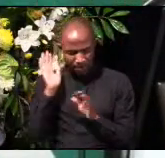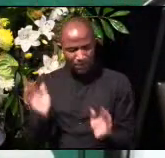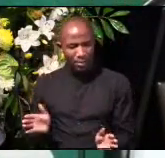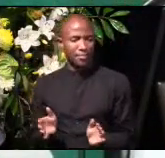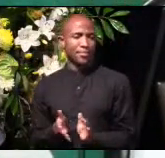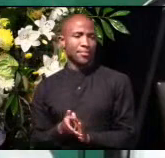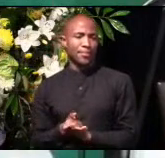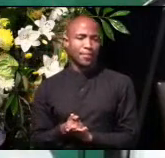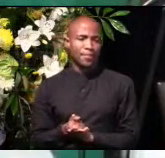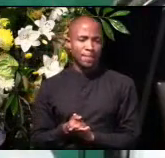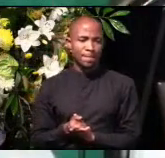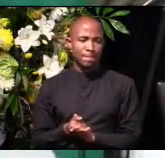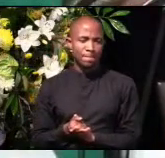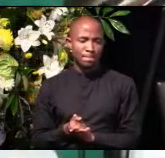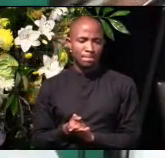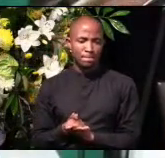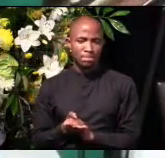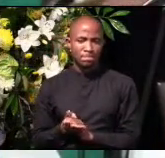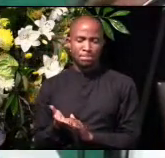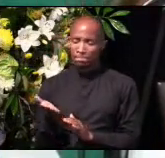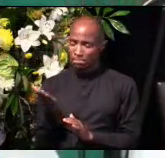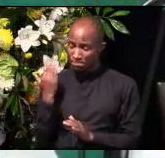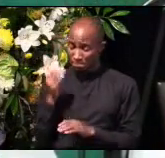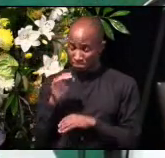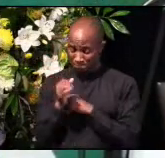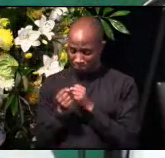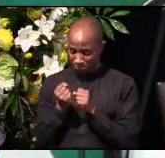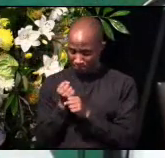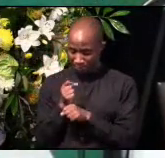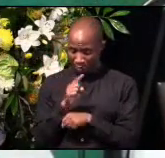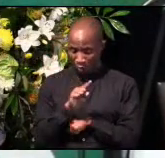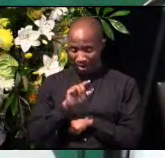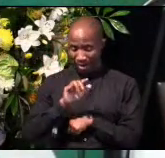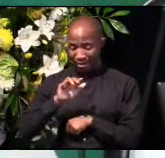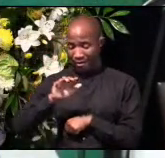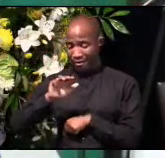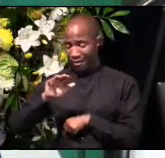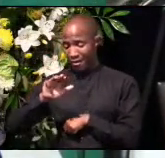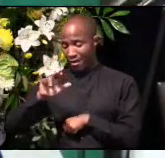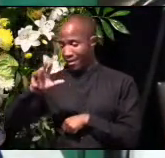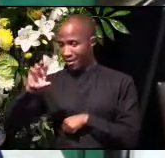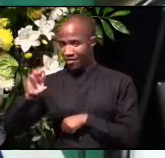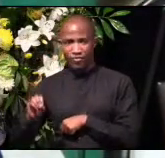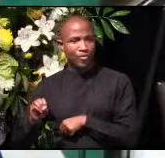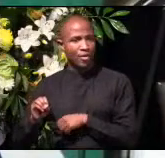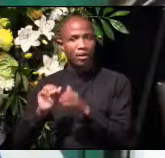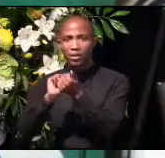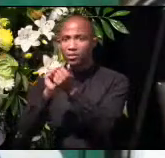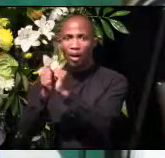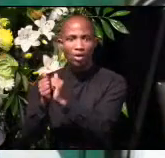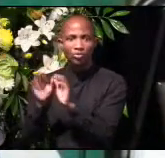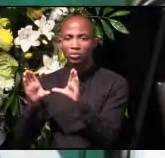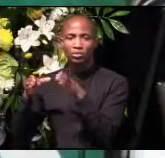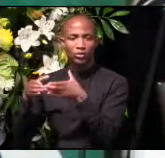again in the 80s Mass Democratic movement sports groups Church groups